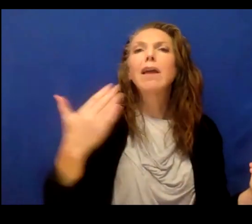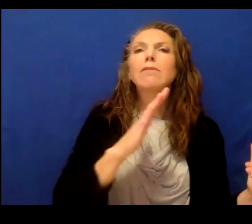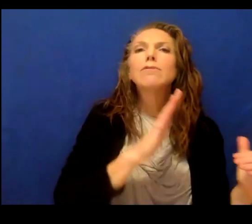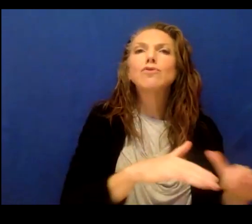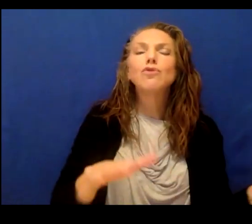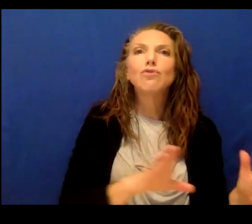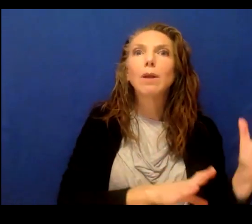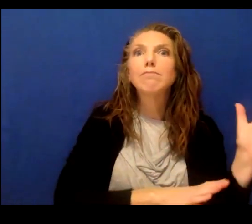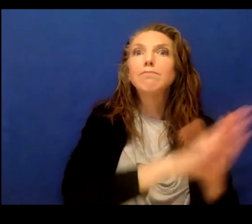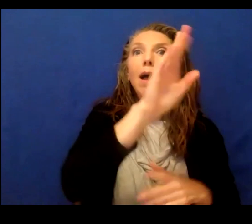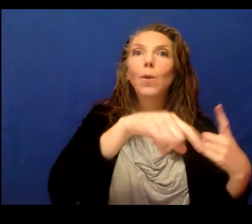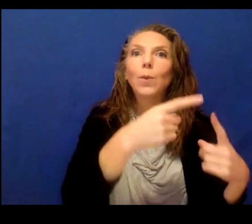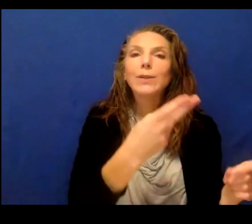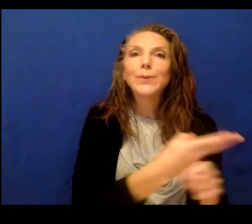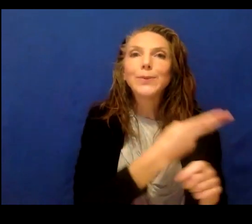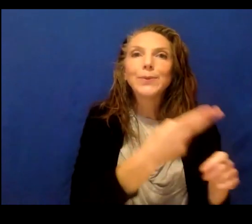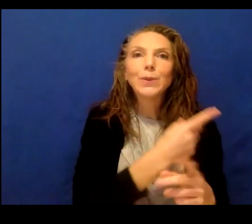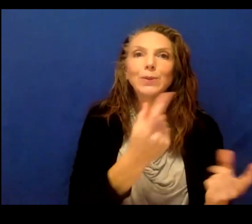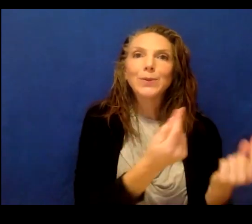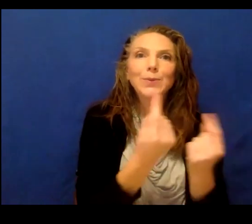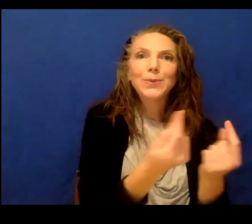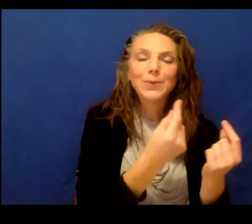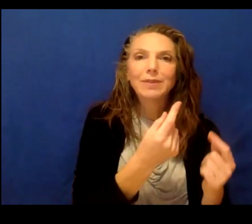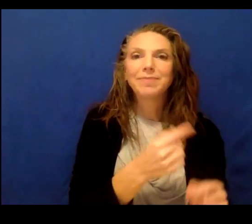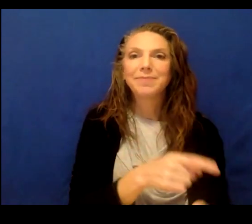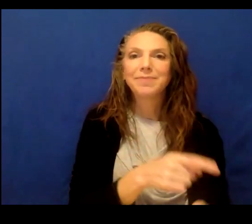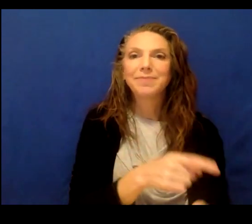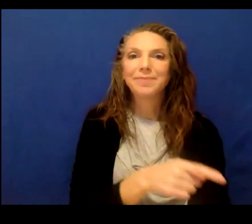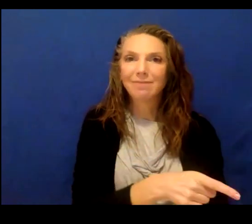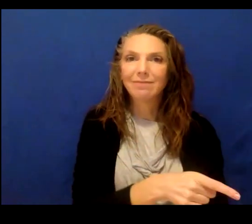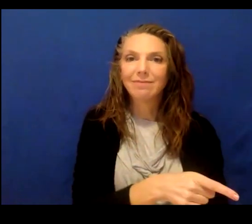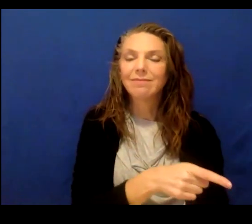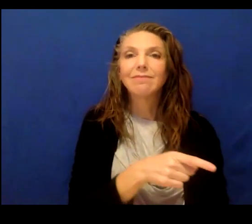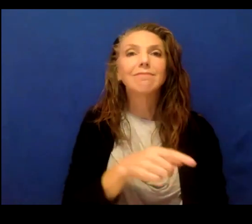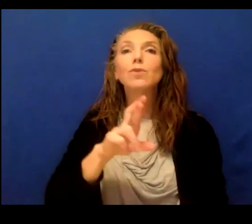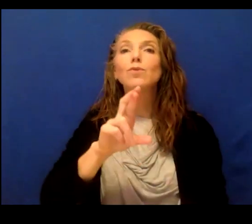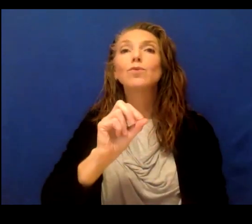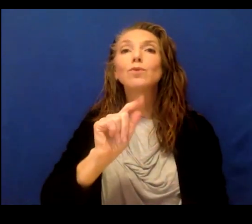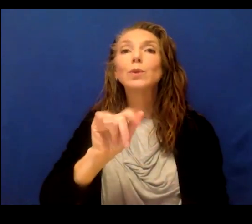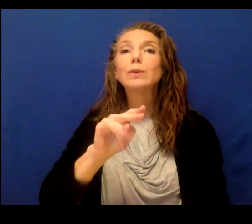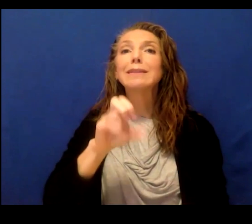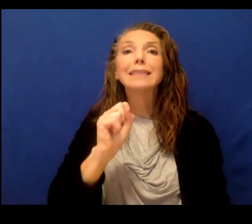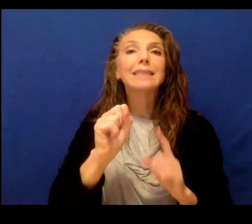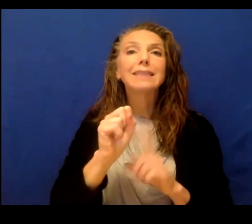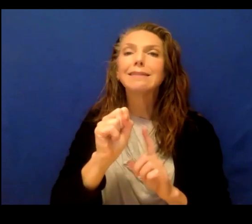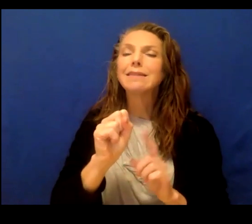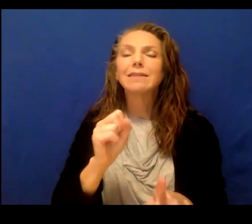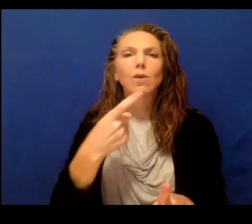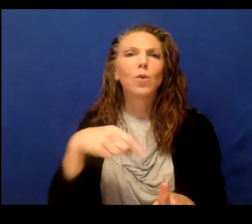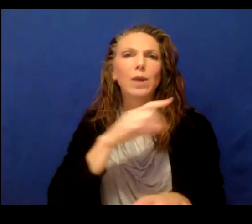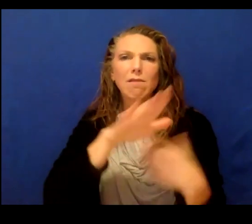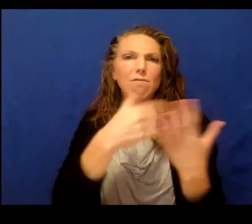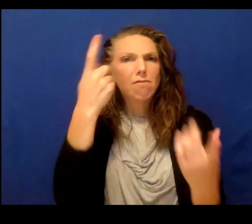as well. So routines are kind of this universally loved practice. We can probably